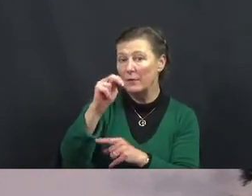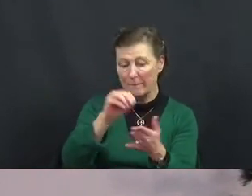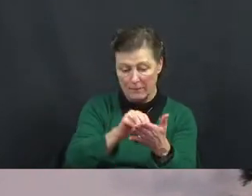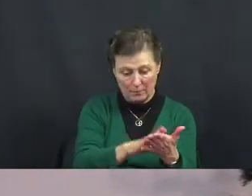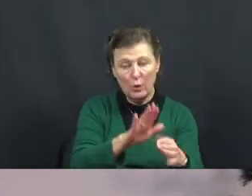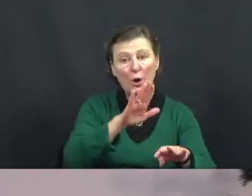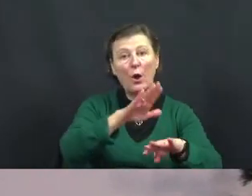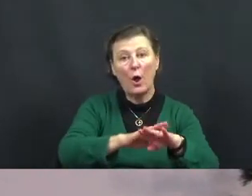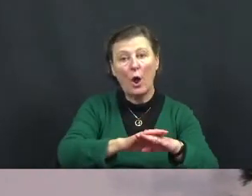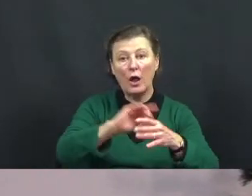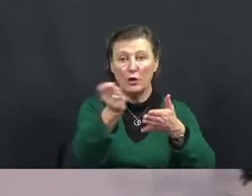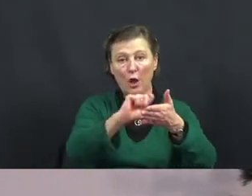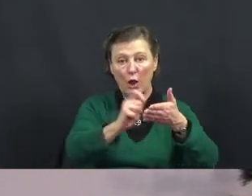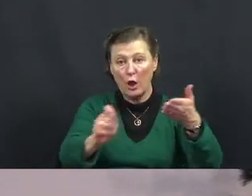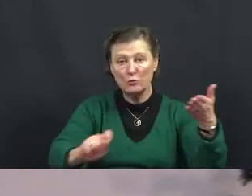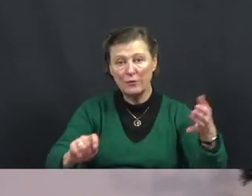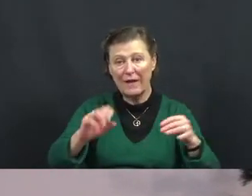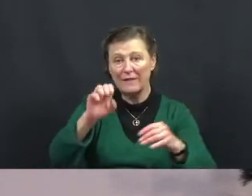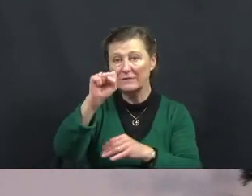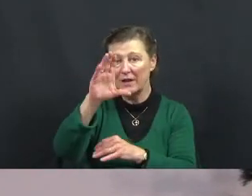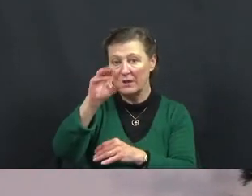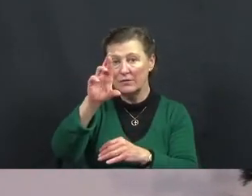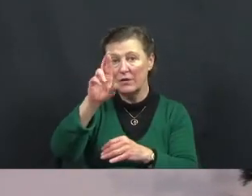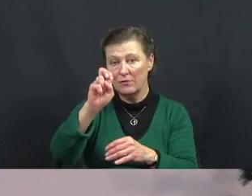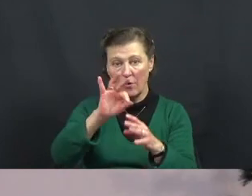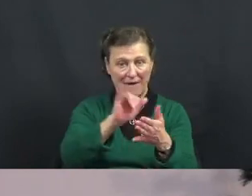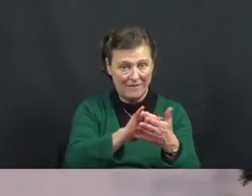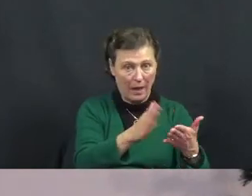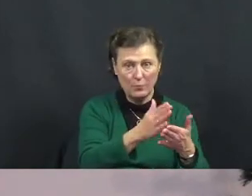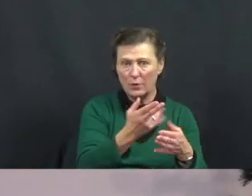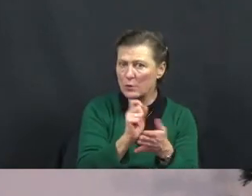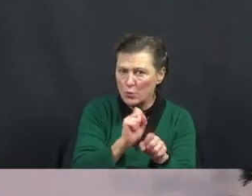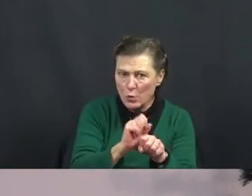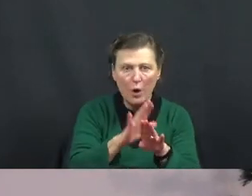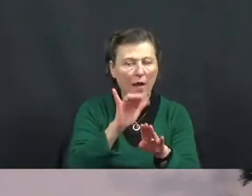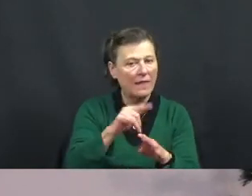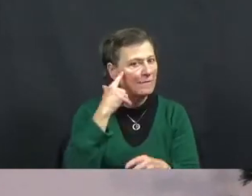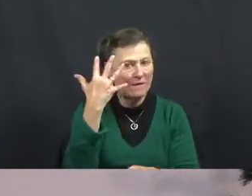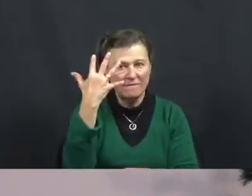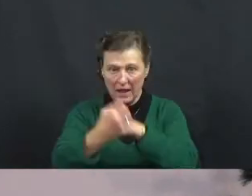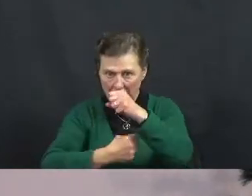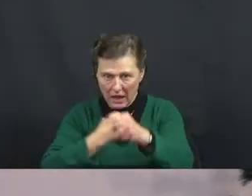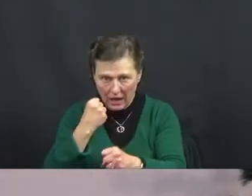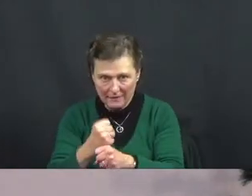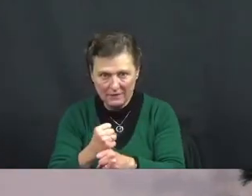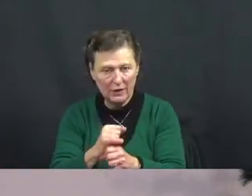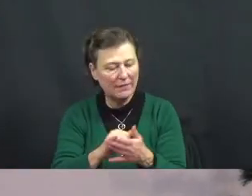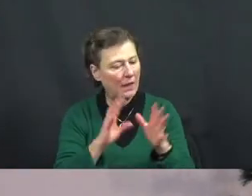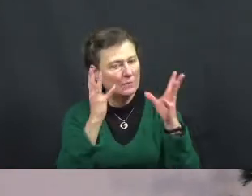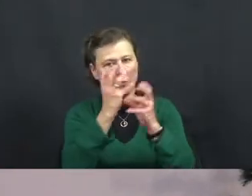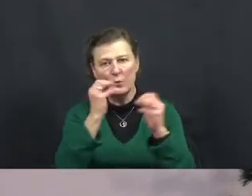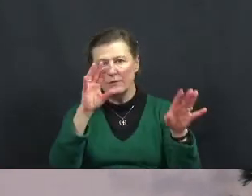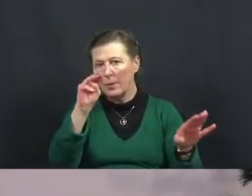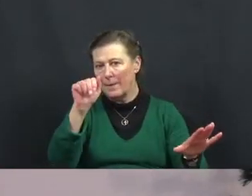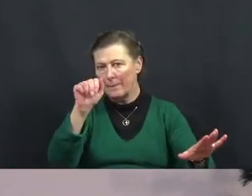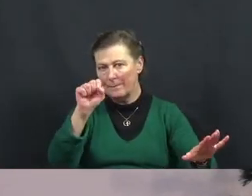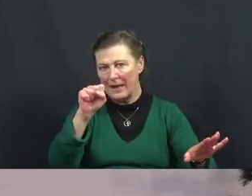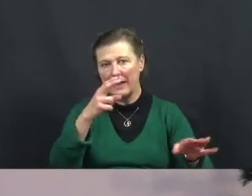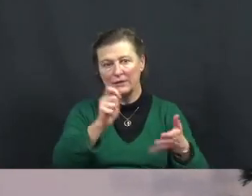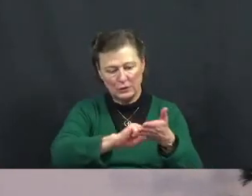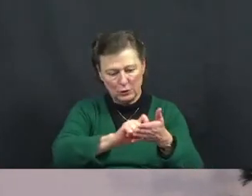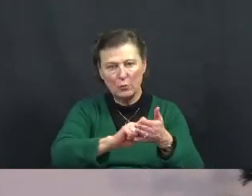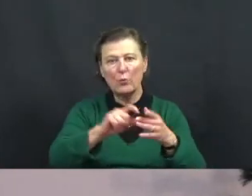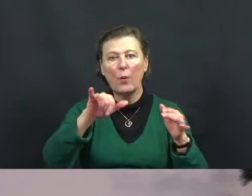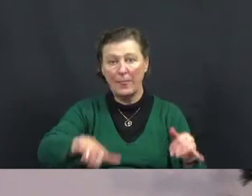the autograph score of the Missa Solemnis. He worked on this piece 5 years, this glorious Mass, and on the score he wrote